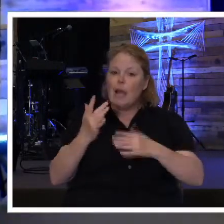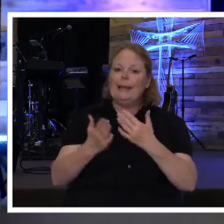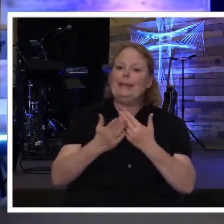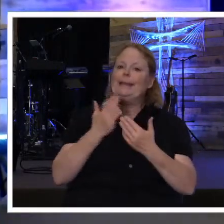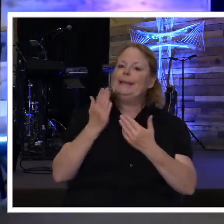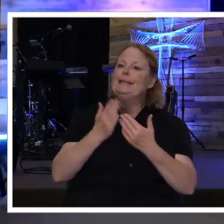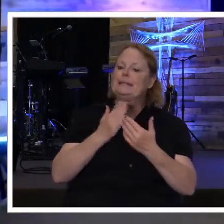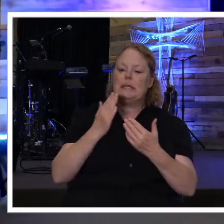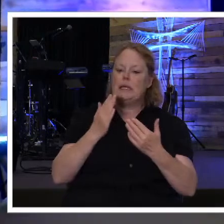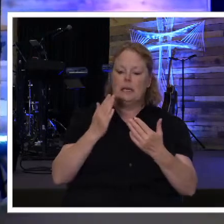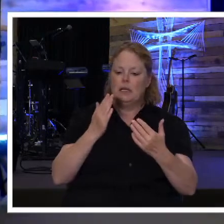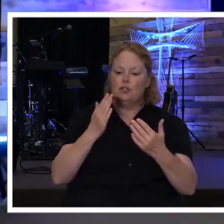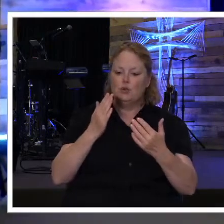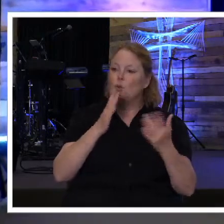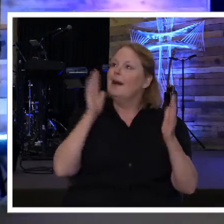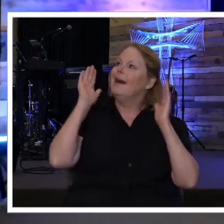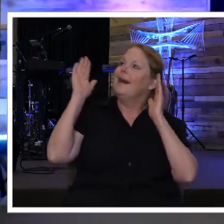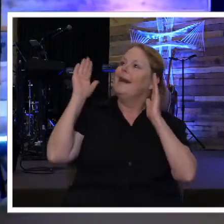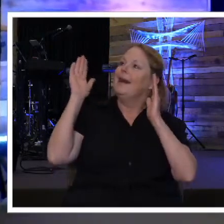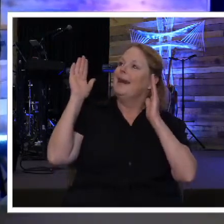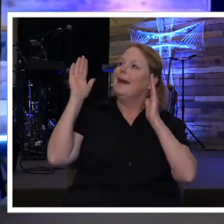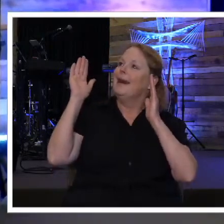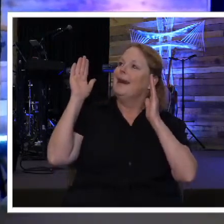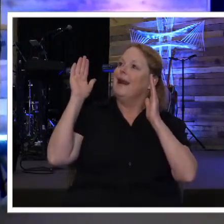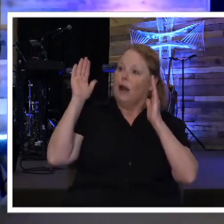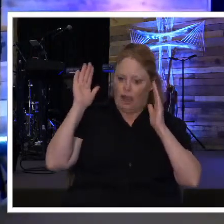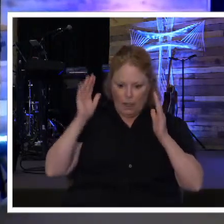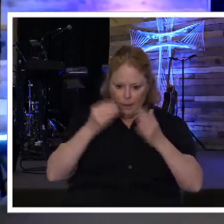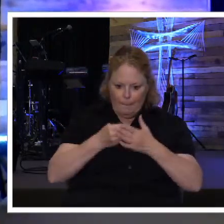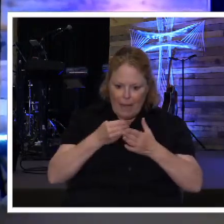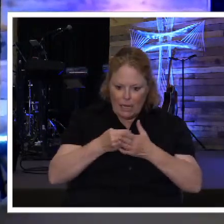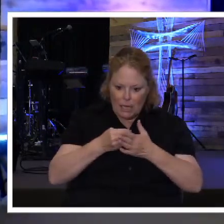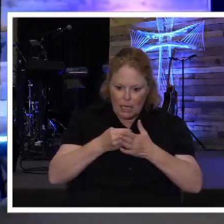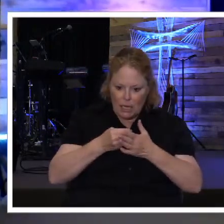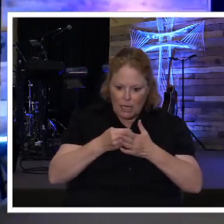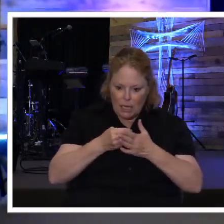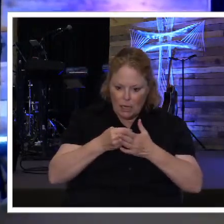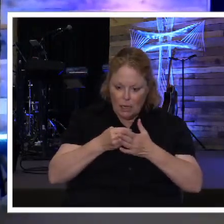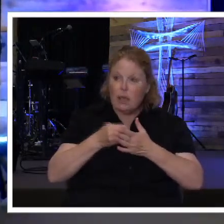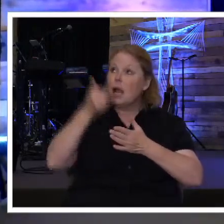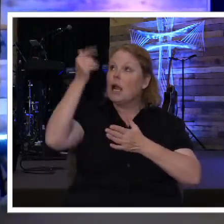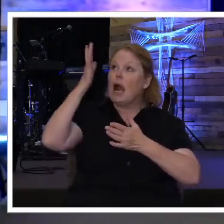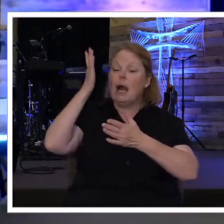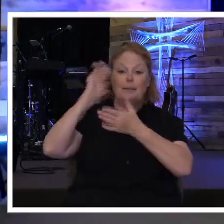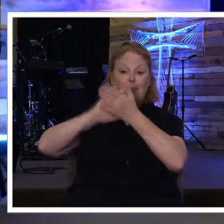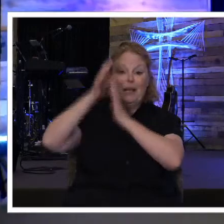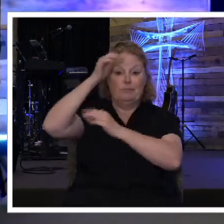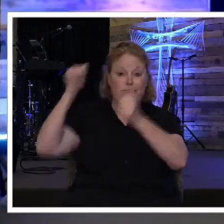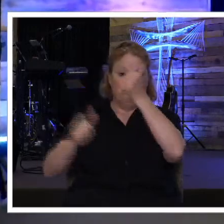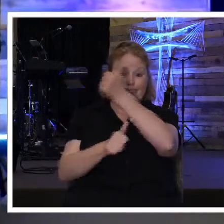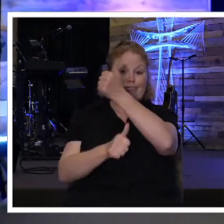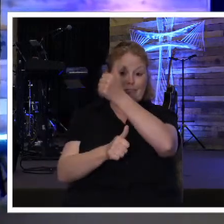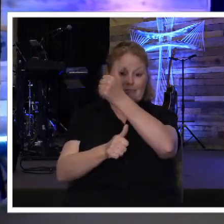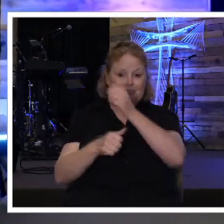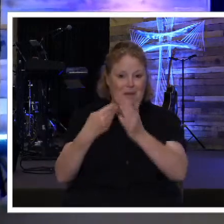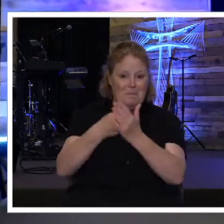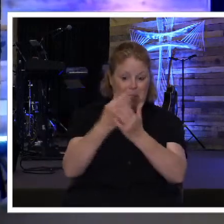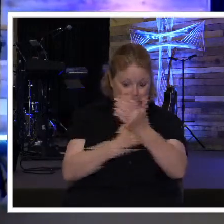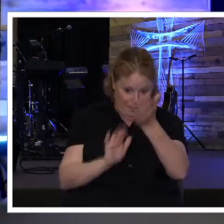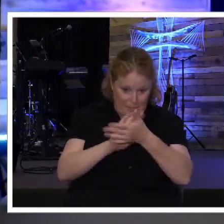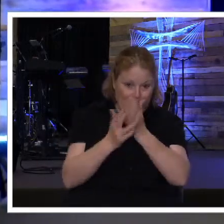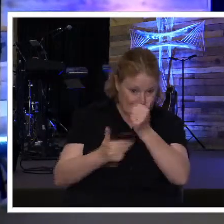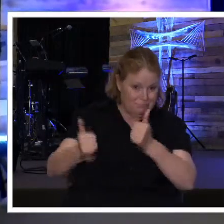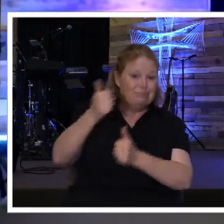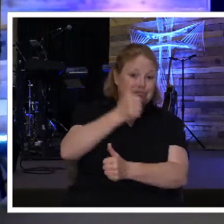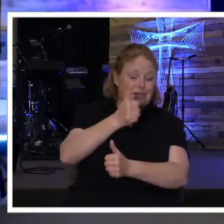to let something take a greater place within our life than it should. Some of the thoughts that Proverbs brings up about money that